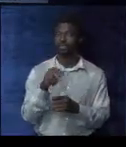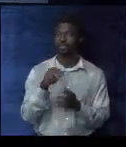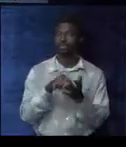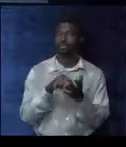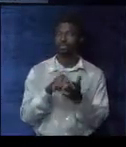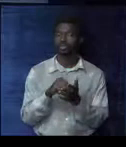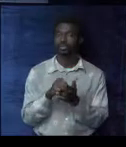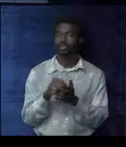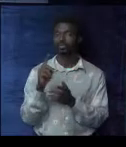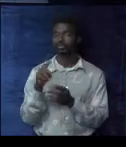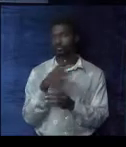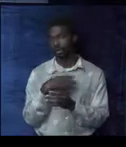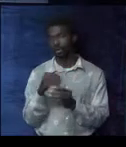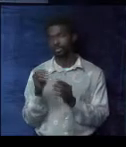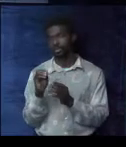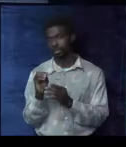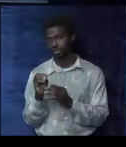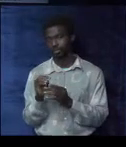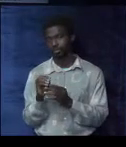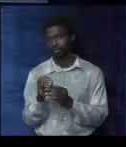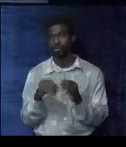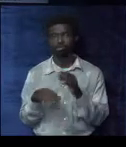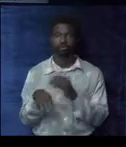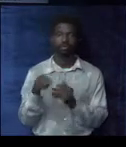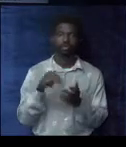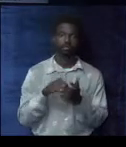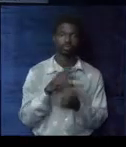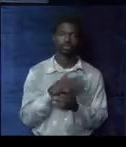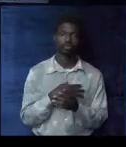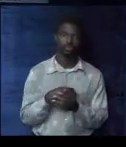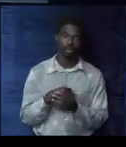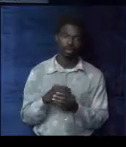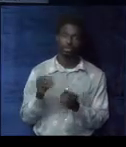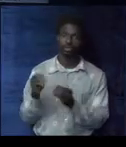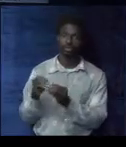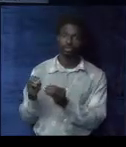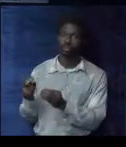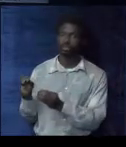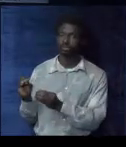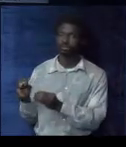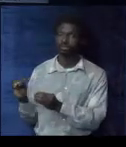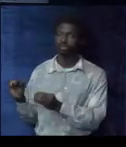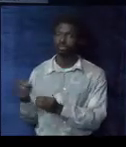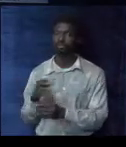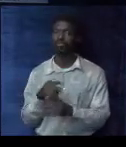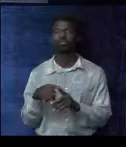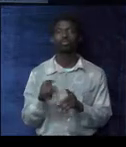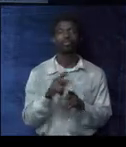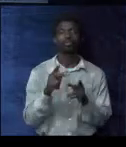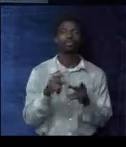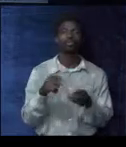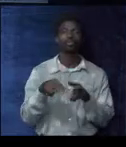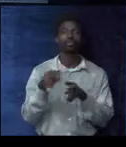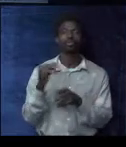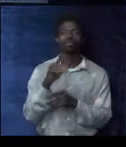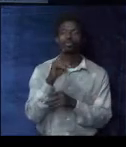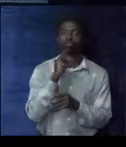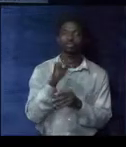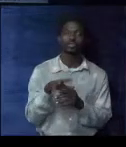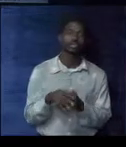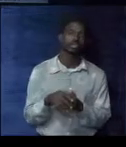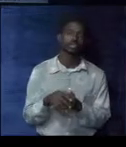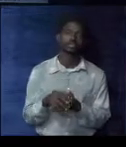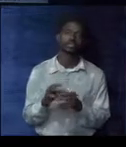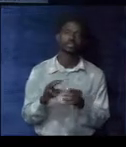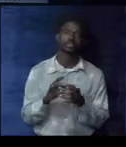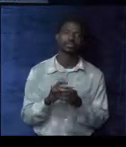million, because I'm going to have 1 and 0, that's 10 under million, and the rest will be zeros. But the place value of 1 is, you're going to